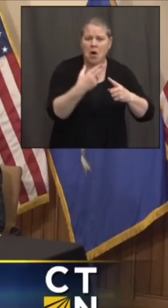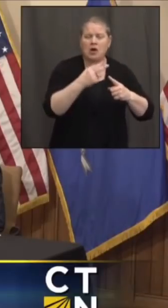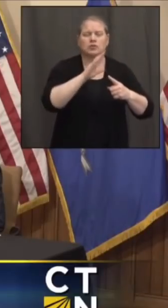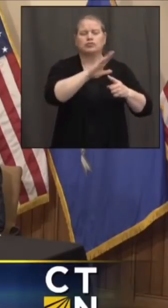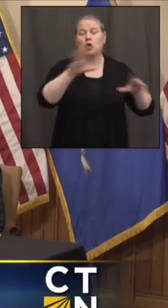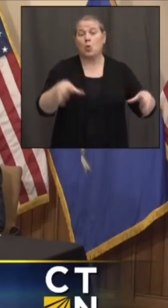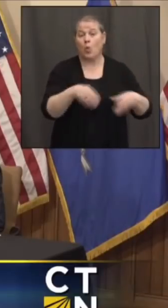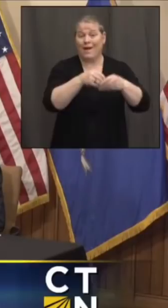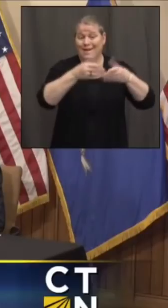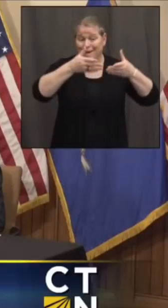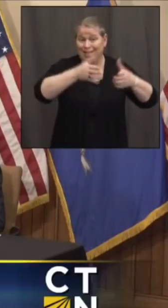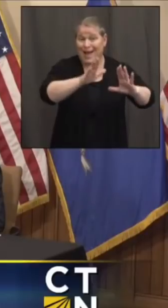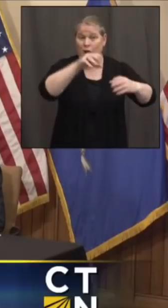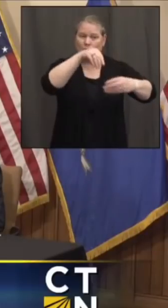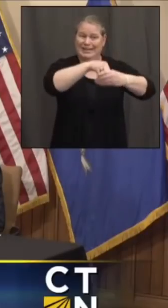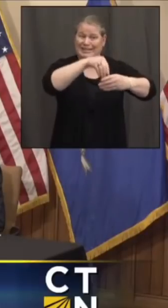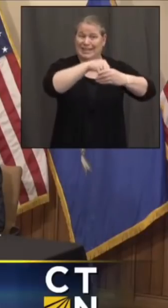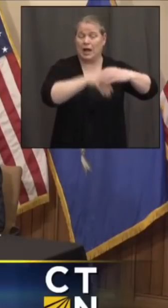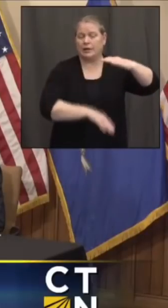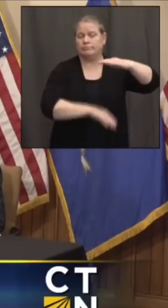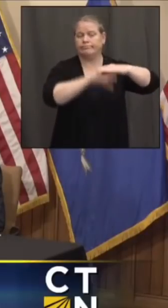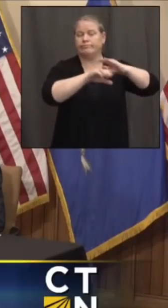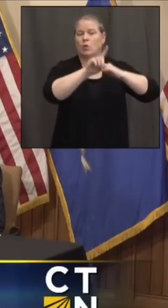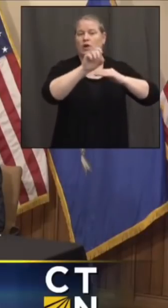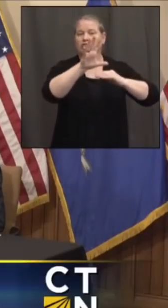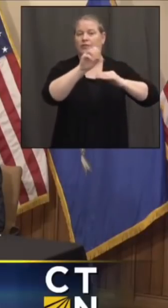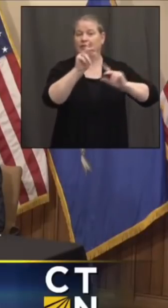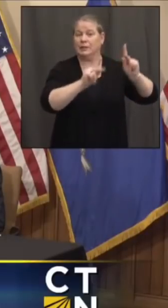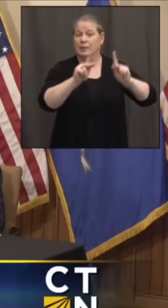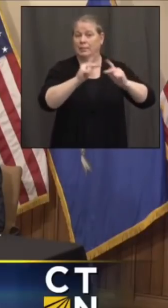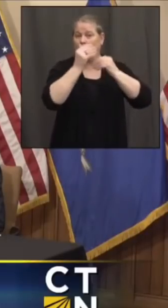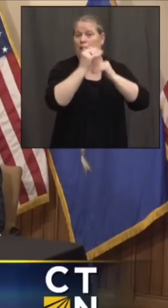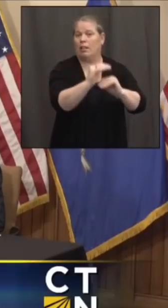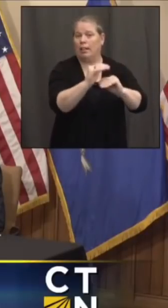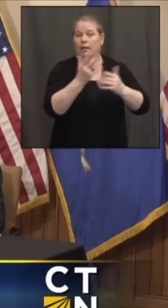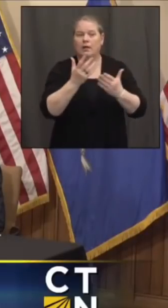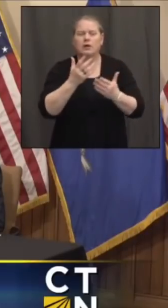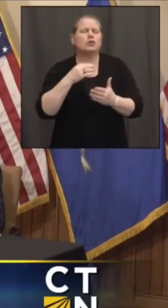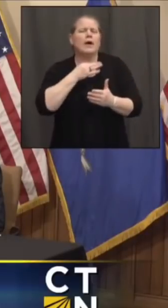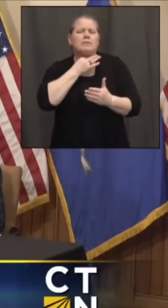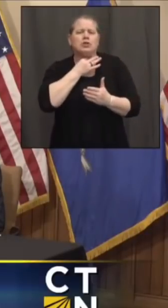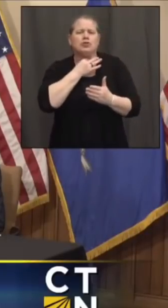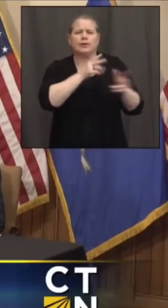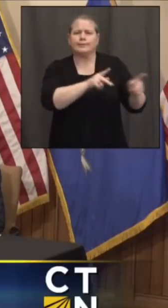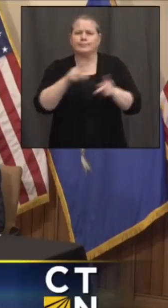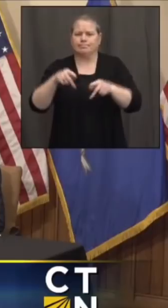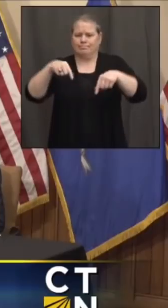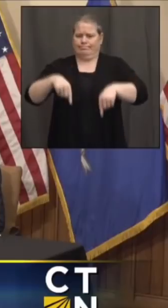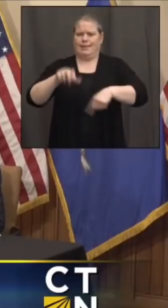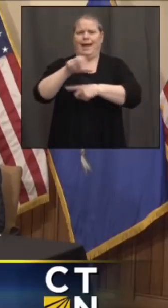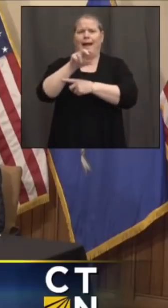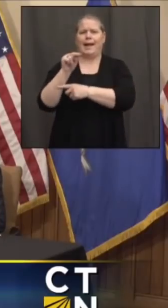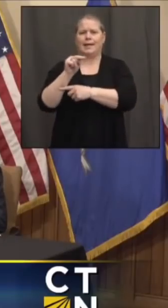there are any rules that you have for weddings, event venues like that going forward, especially in that time. Yeah,